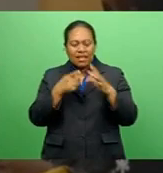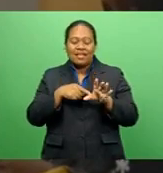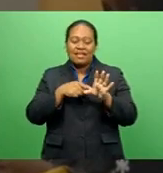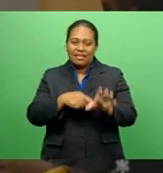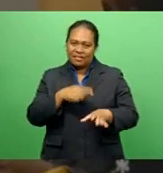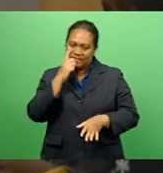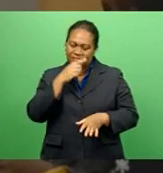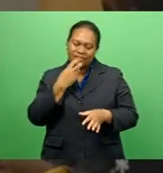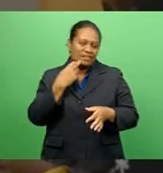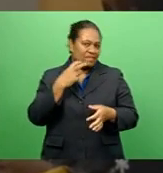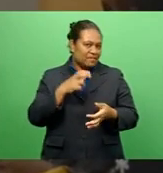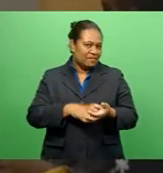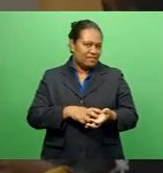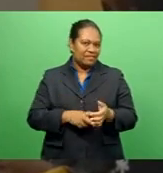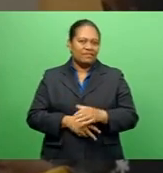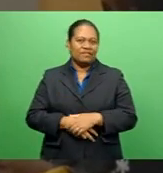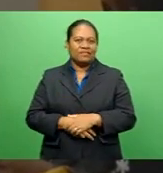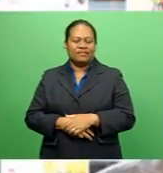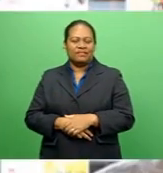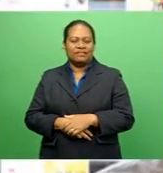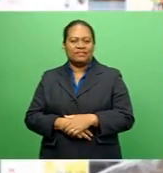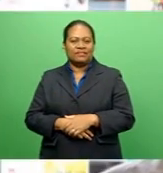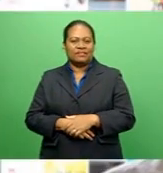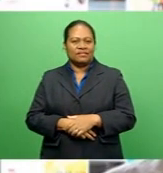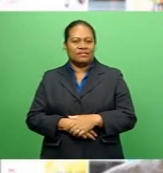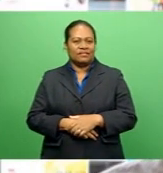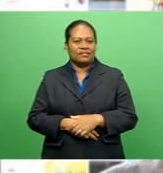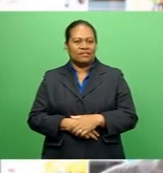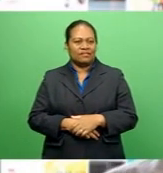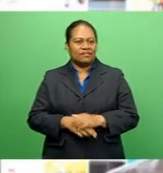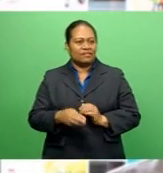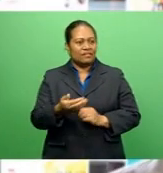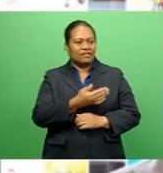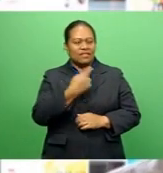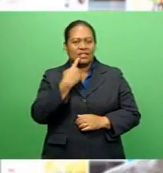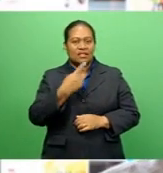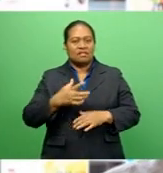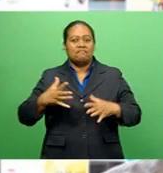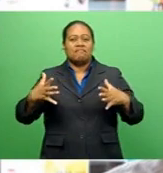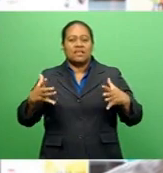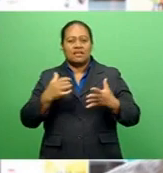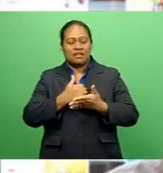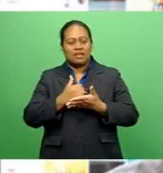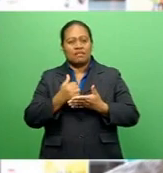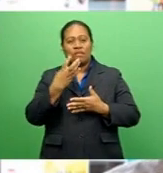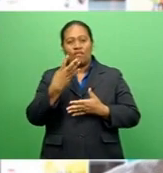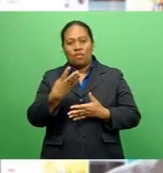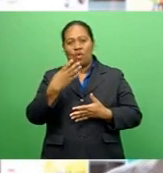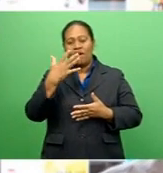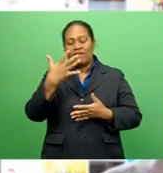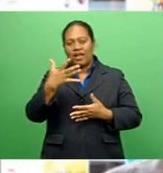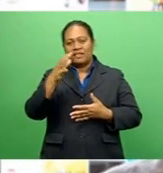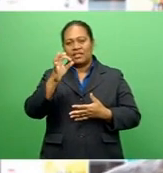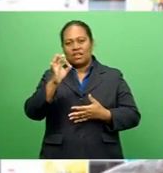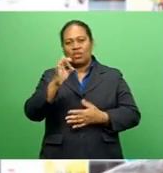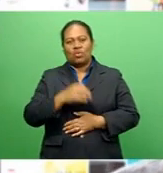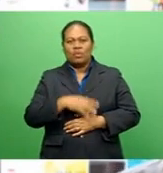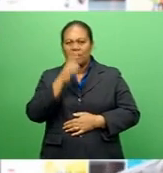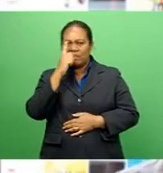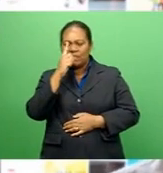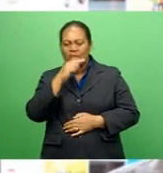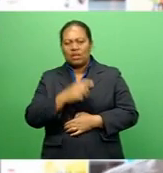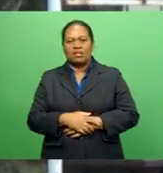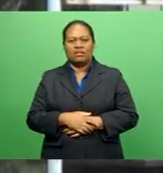people registering. Opportunity now to get those big numbers yesterday. 450, we weren't expecting